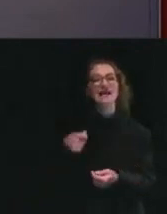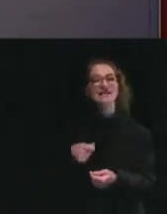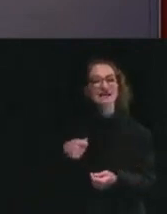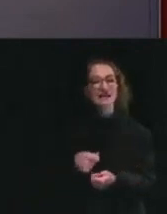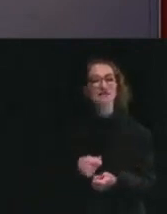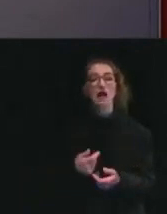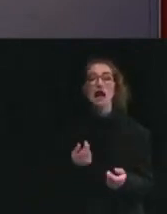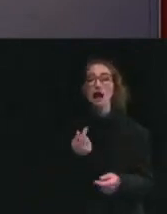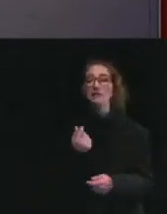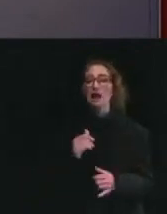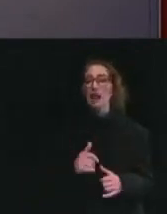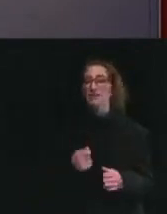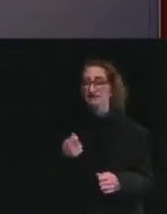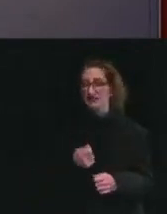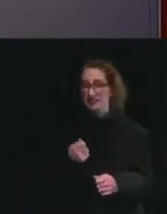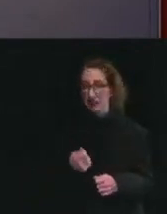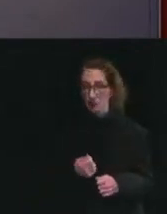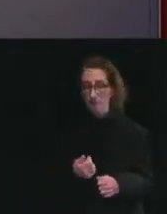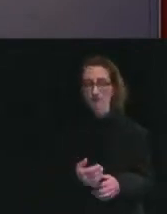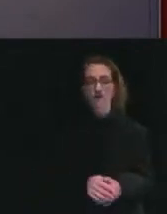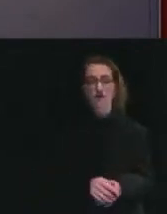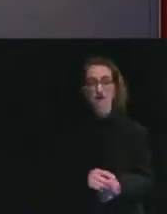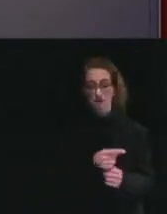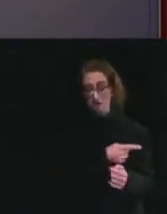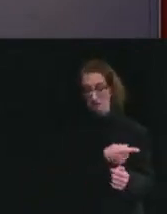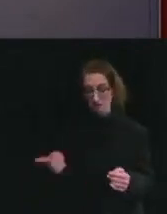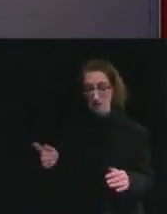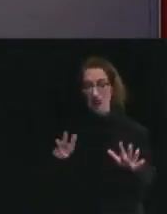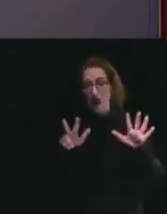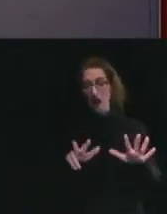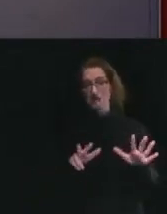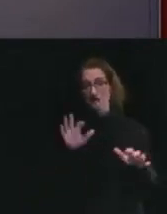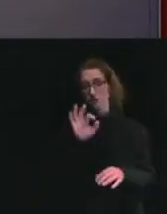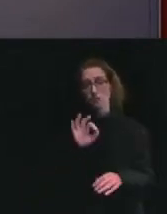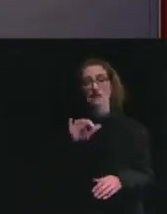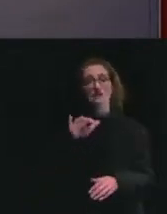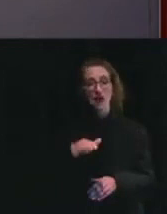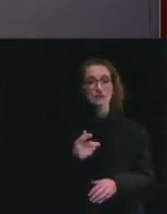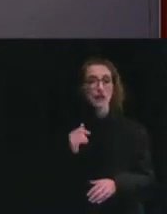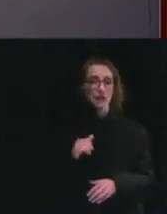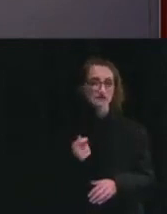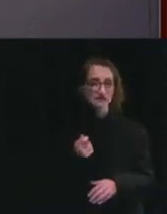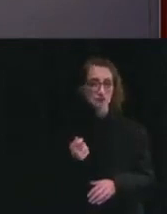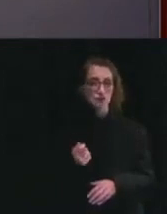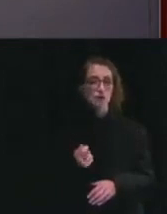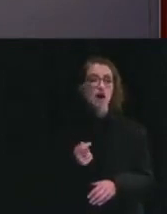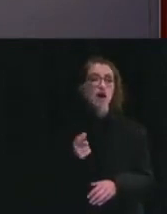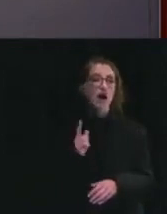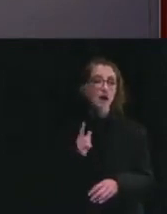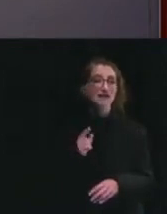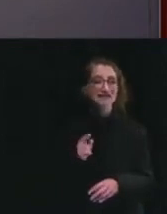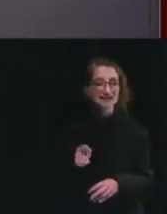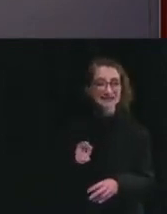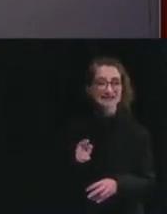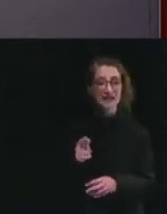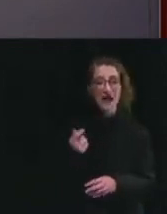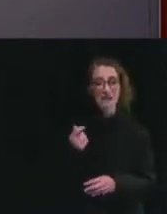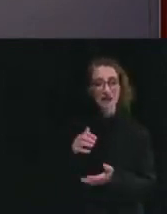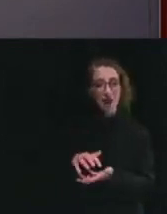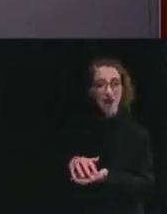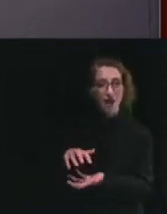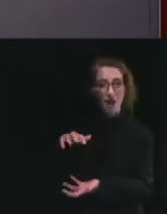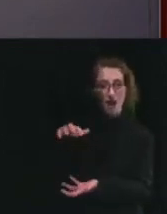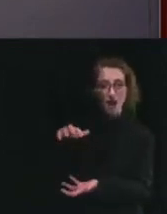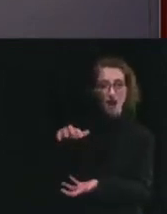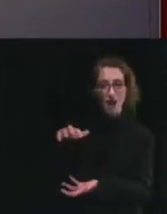18% of respondents have some kind of capital life insurance, but the saved capital is a little bit less,